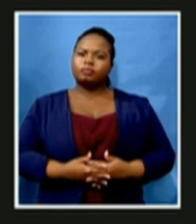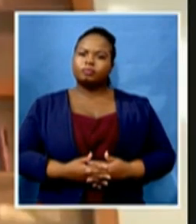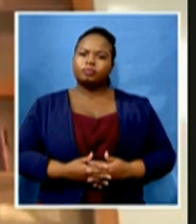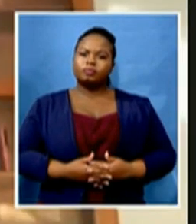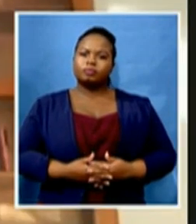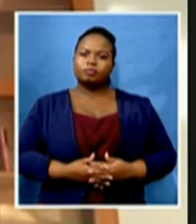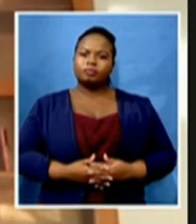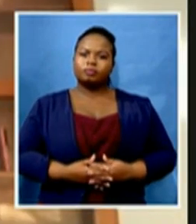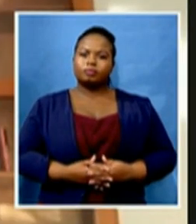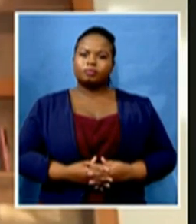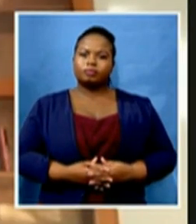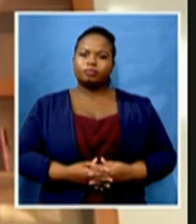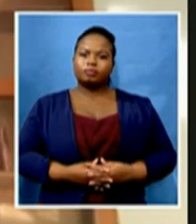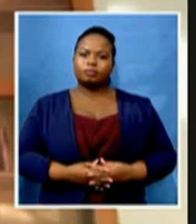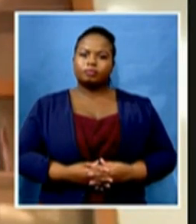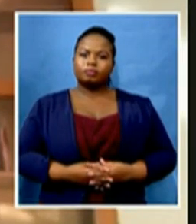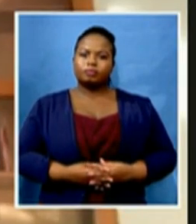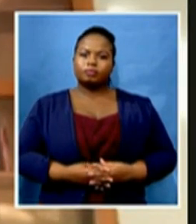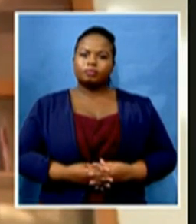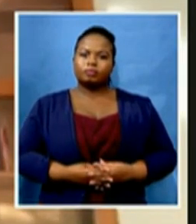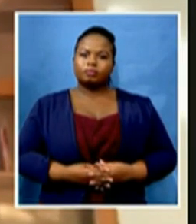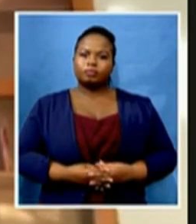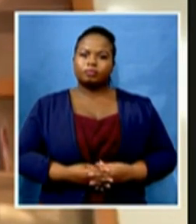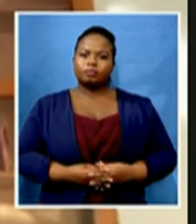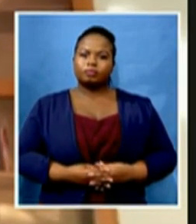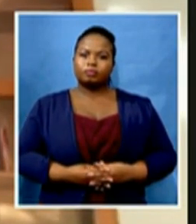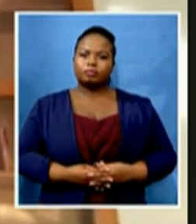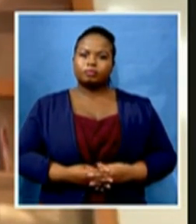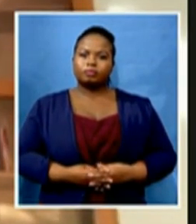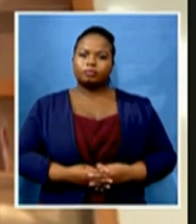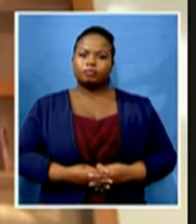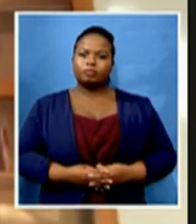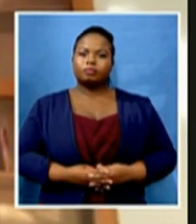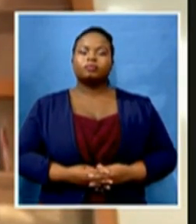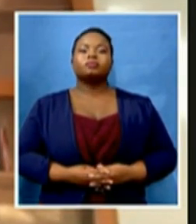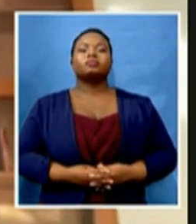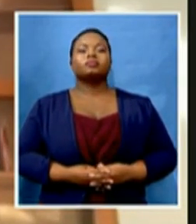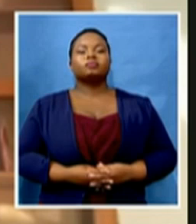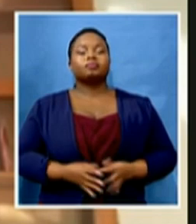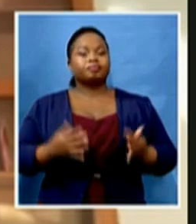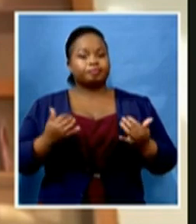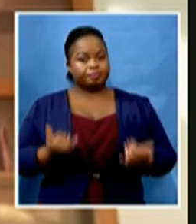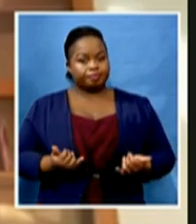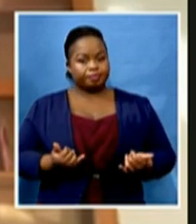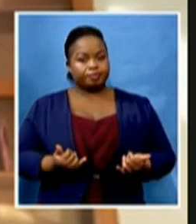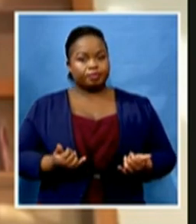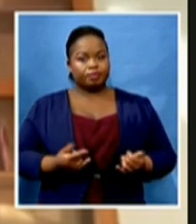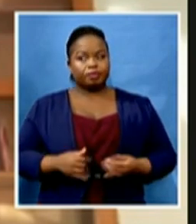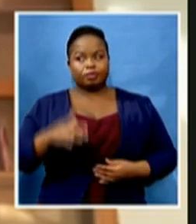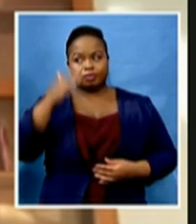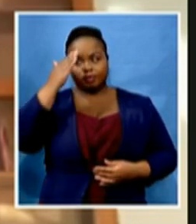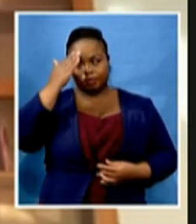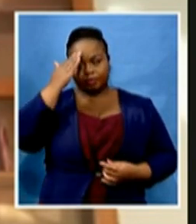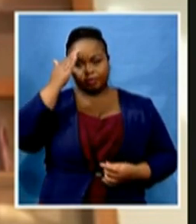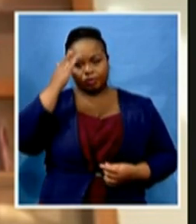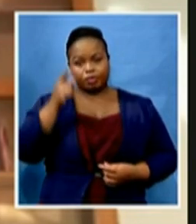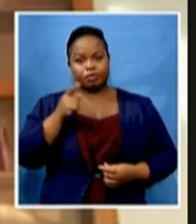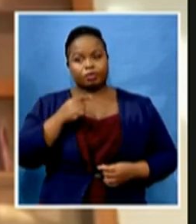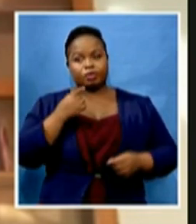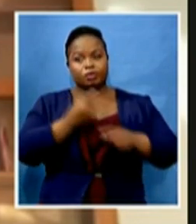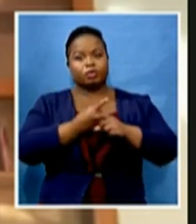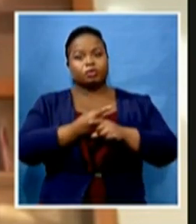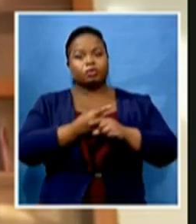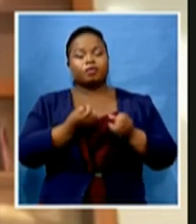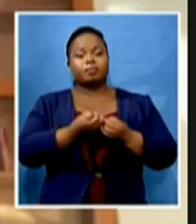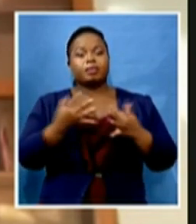Have raised various issues. And so there's an angle where there's debate that will go on. There are areas where we are having